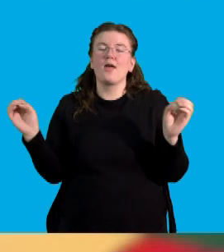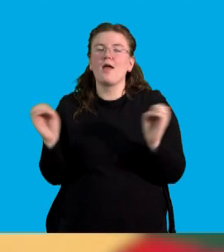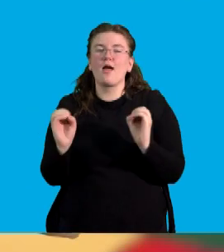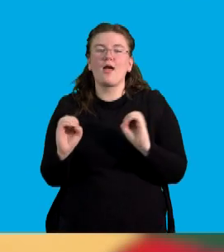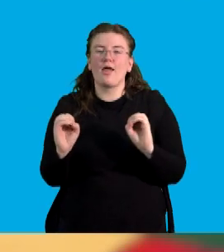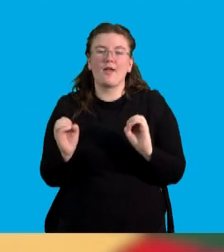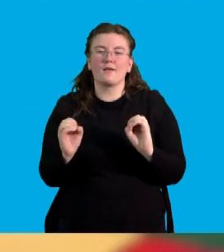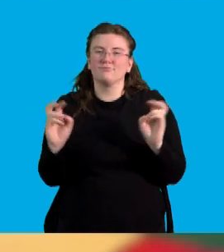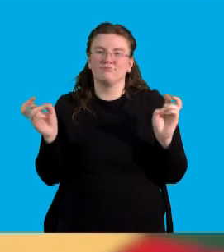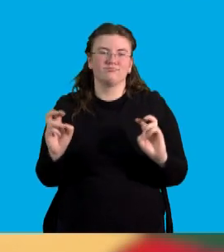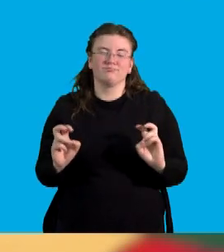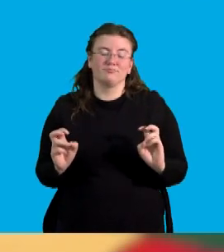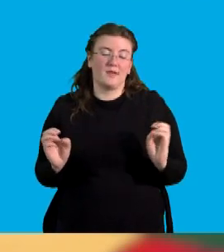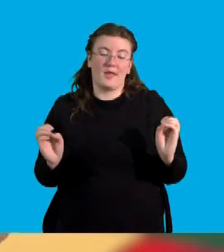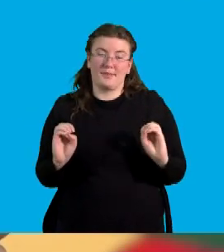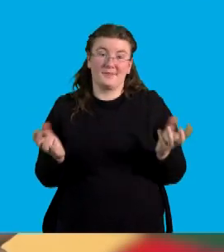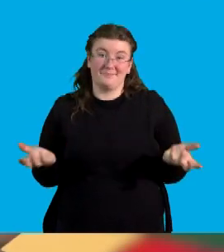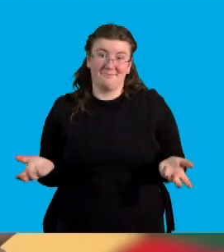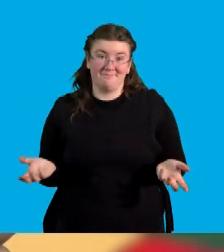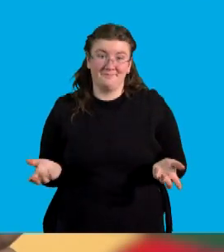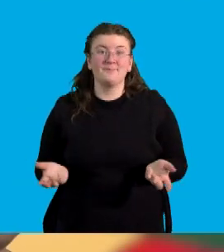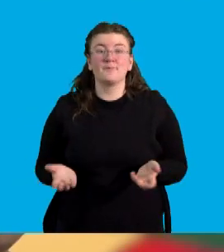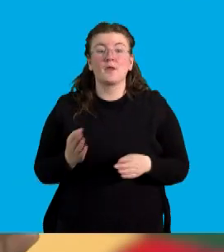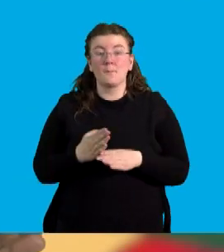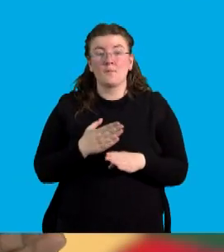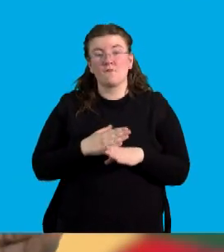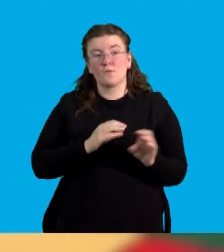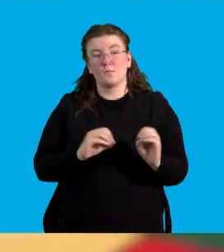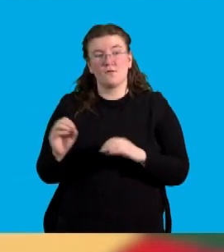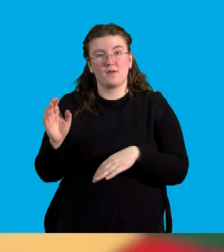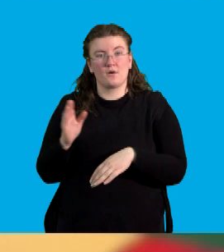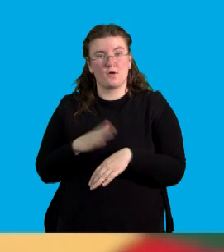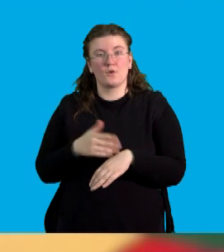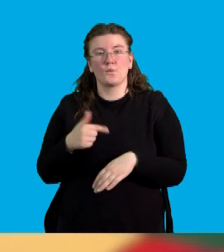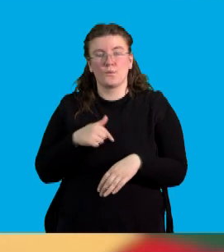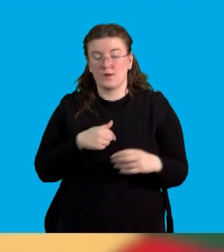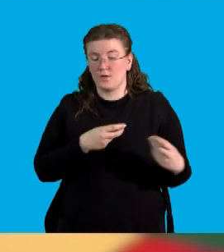from the negative terminal to the positive terminal. So before